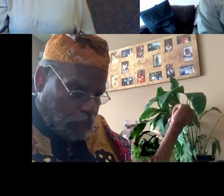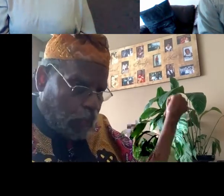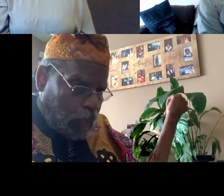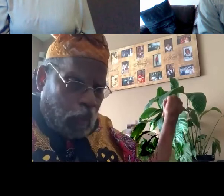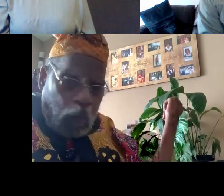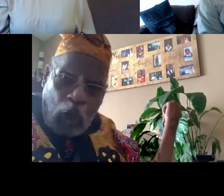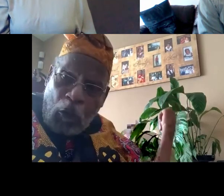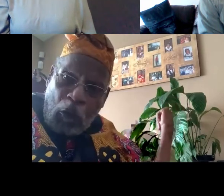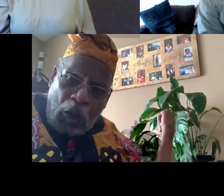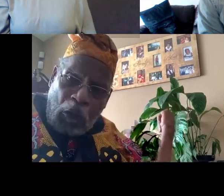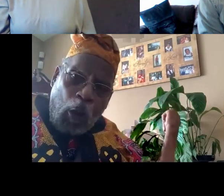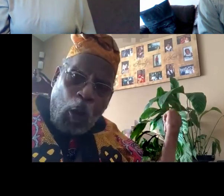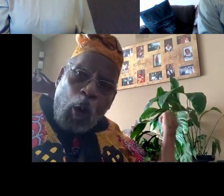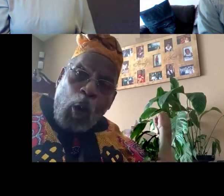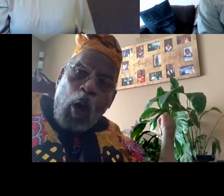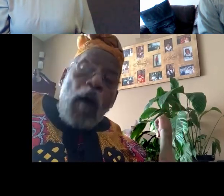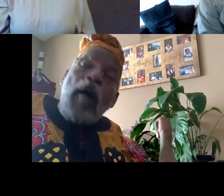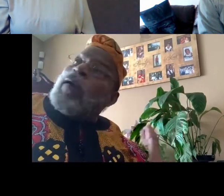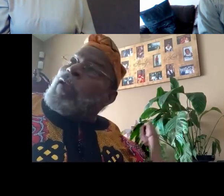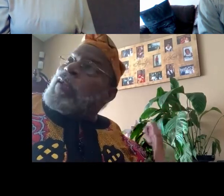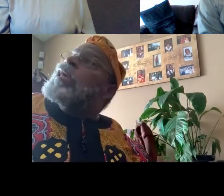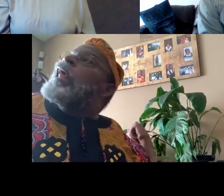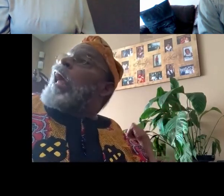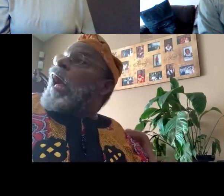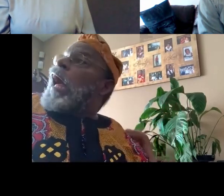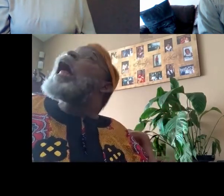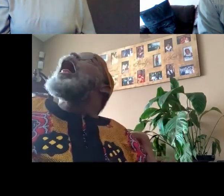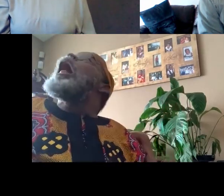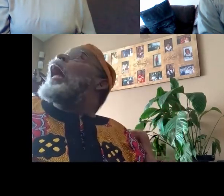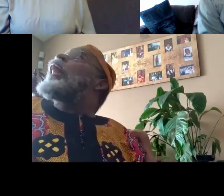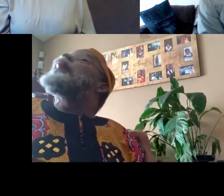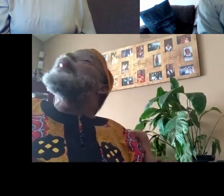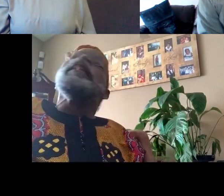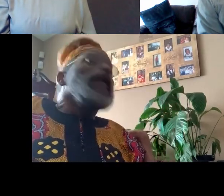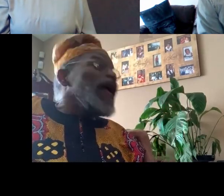to be inclusive or not